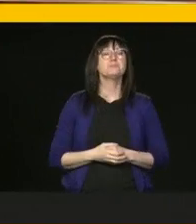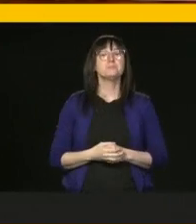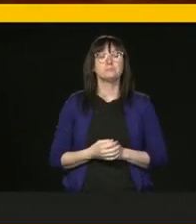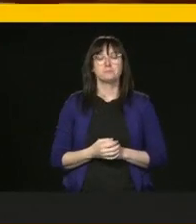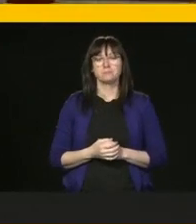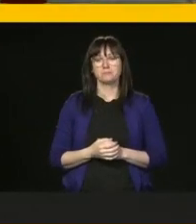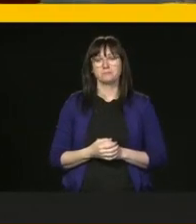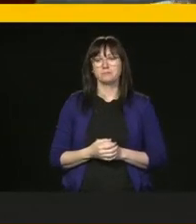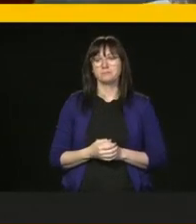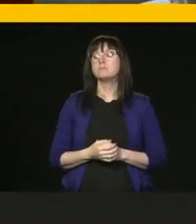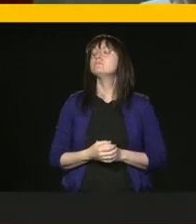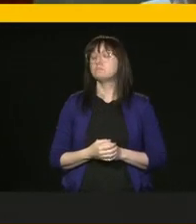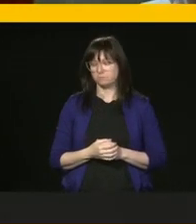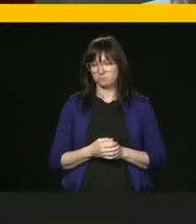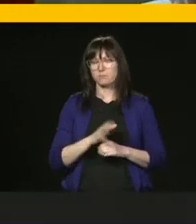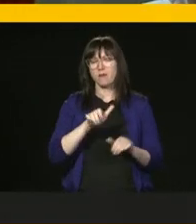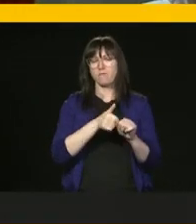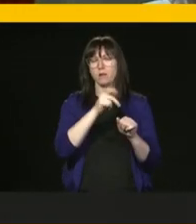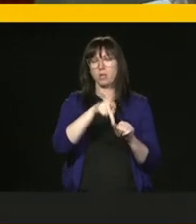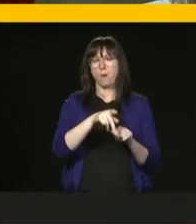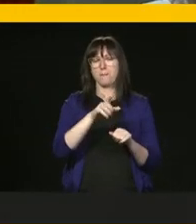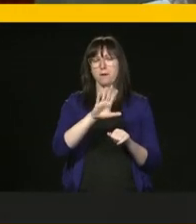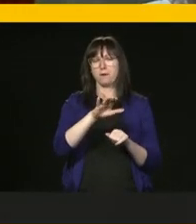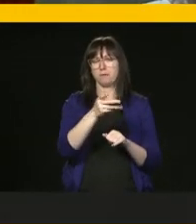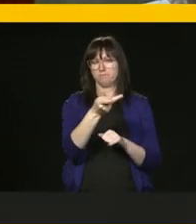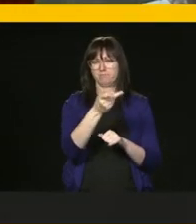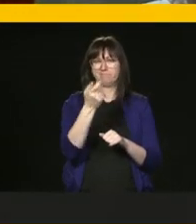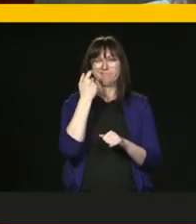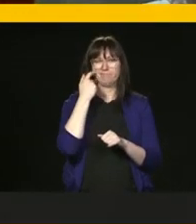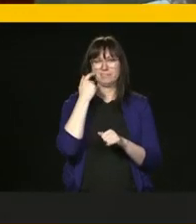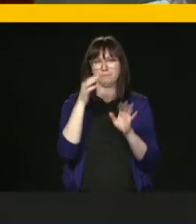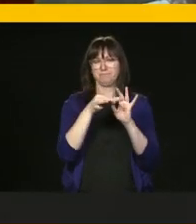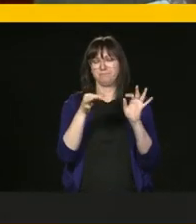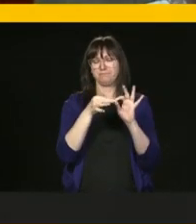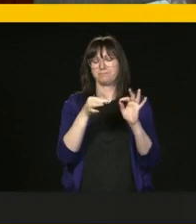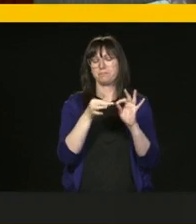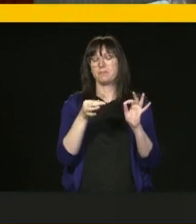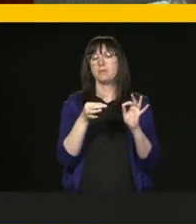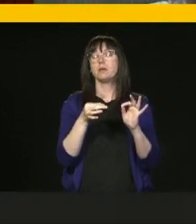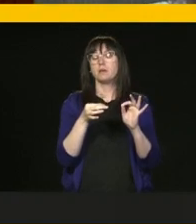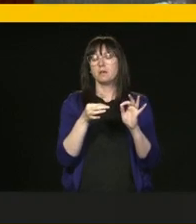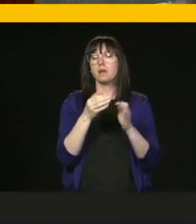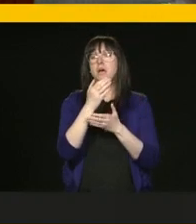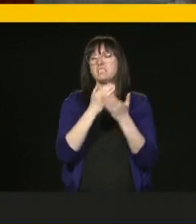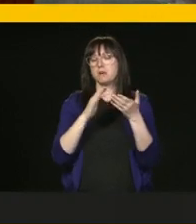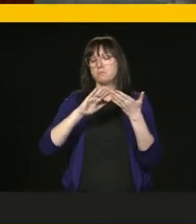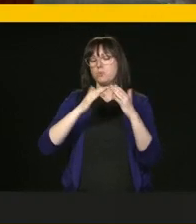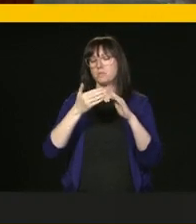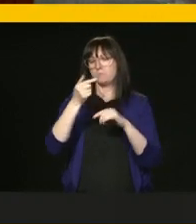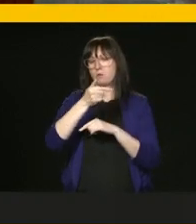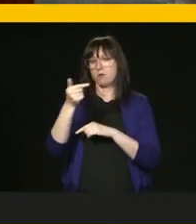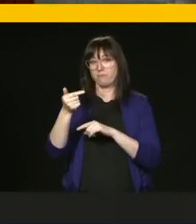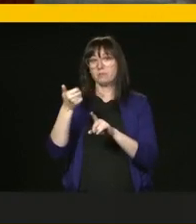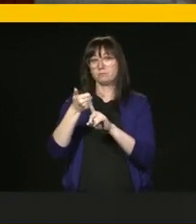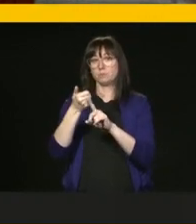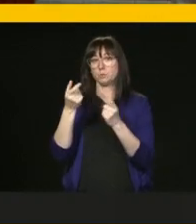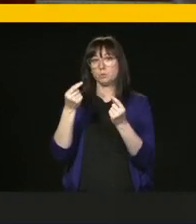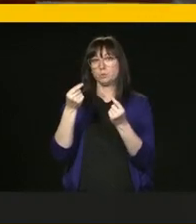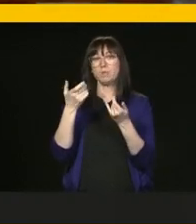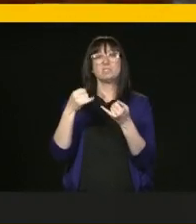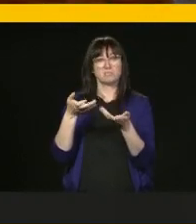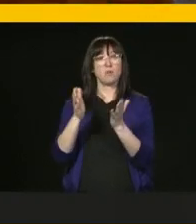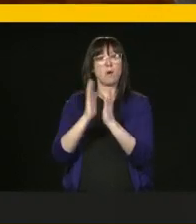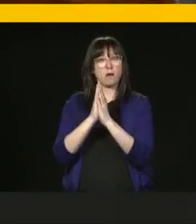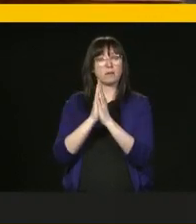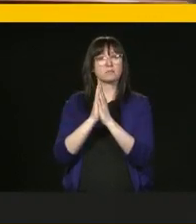that, ministers, what do you think of there are some municipal governments requesting still today that all their workers show up